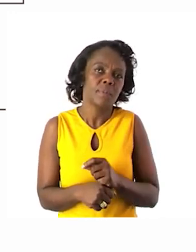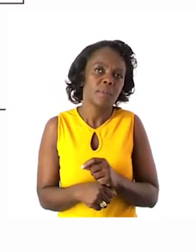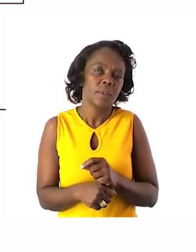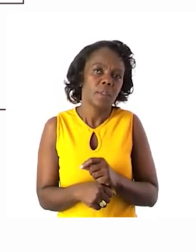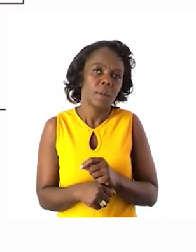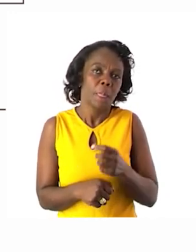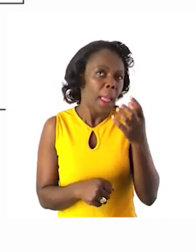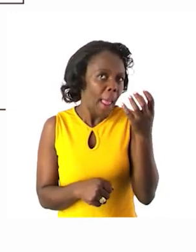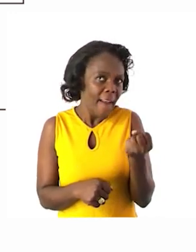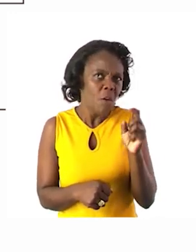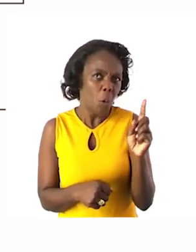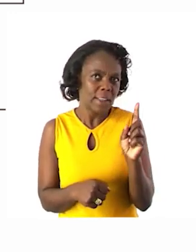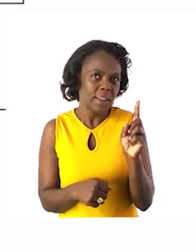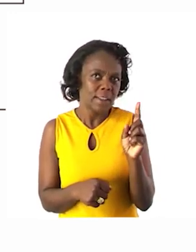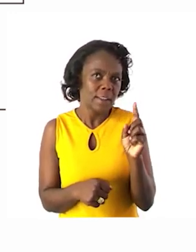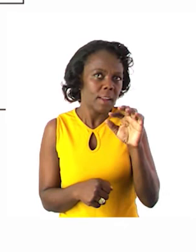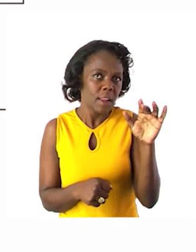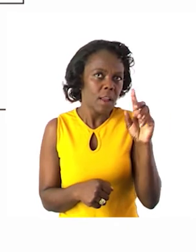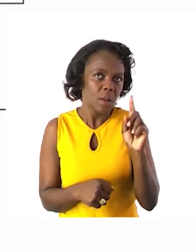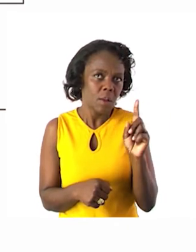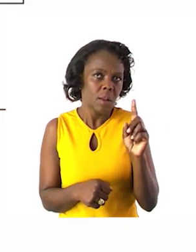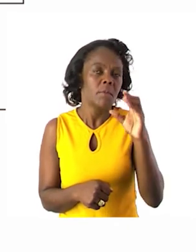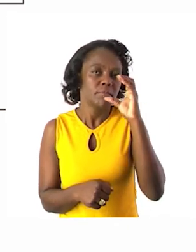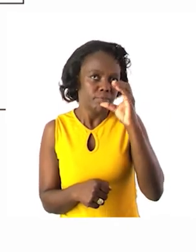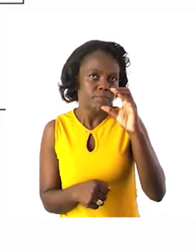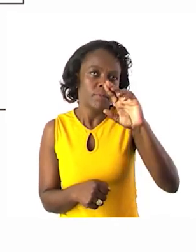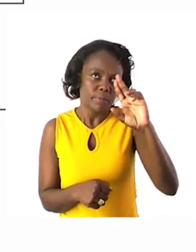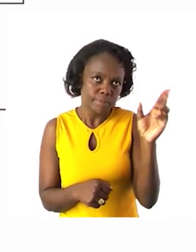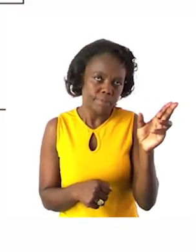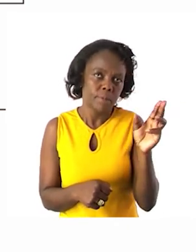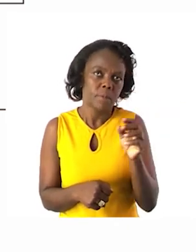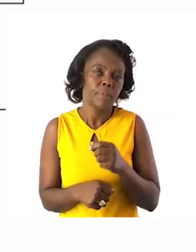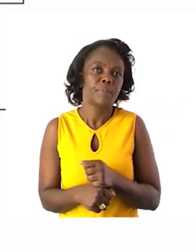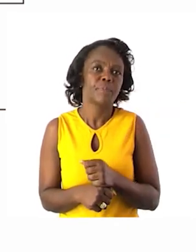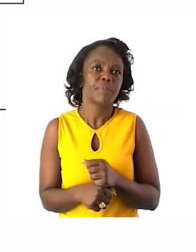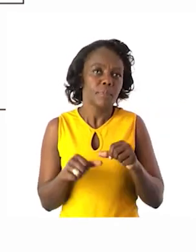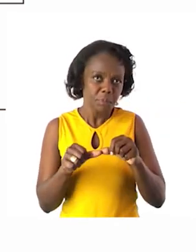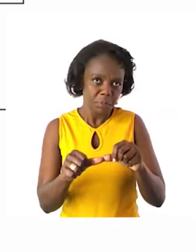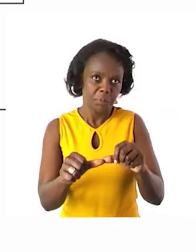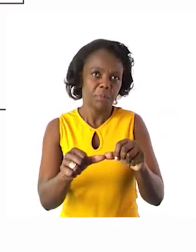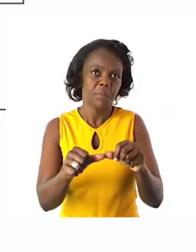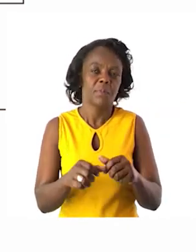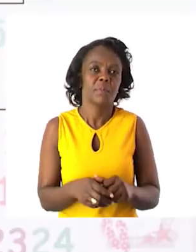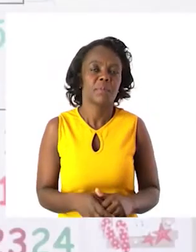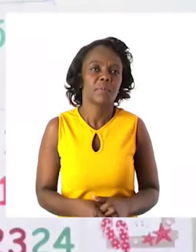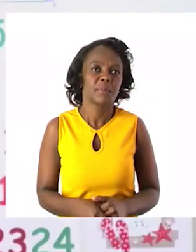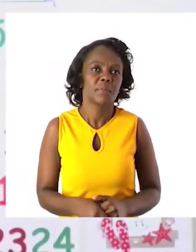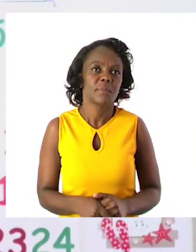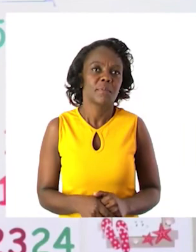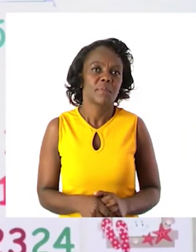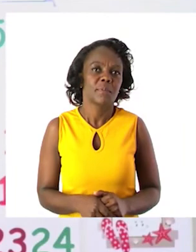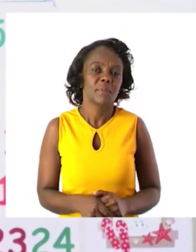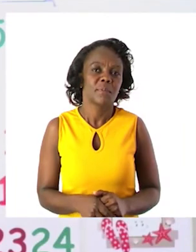a what sound? Remember, it's a ch sound, a k and a ha. Okay, please do